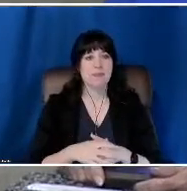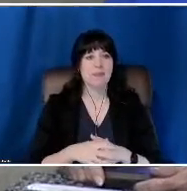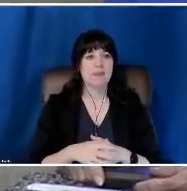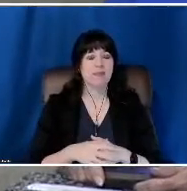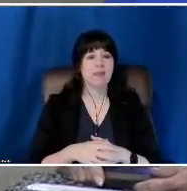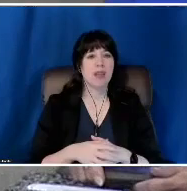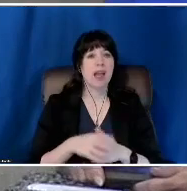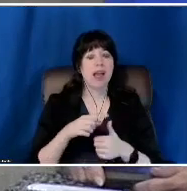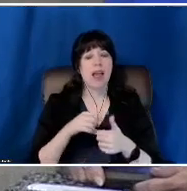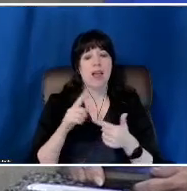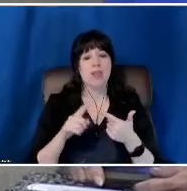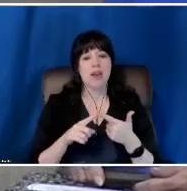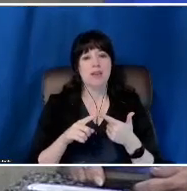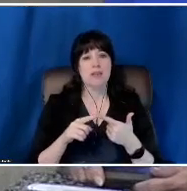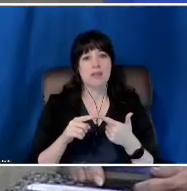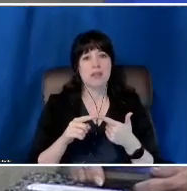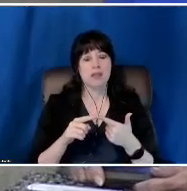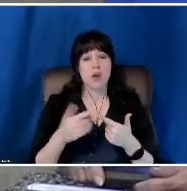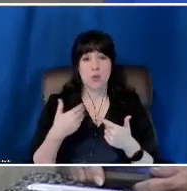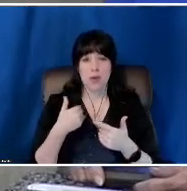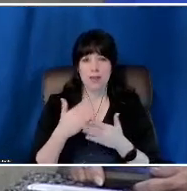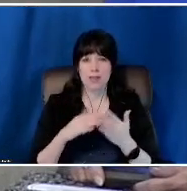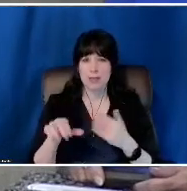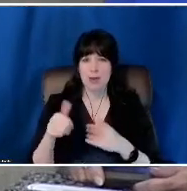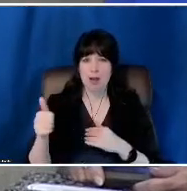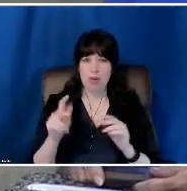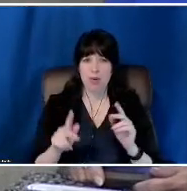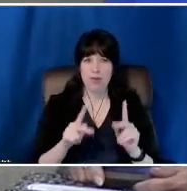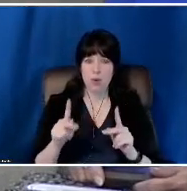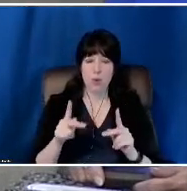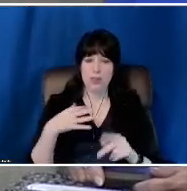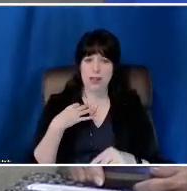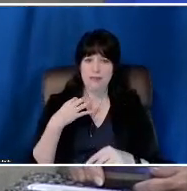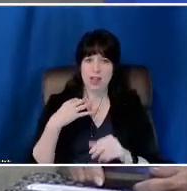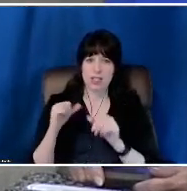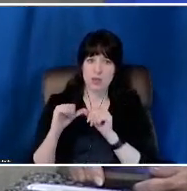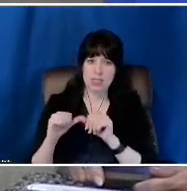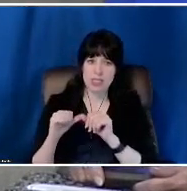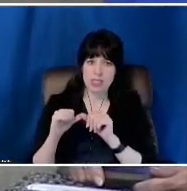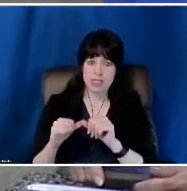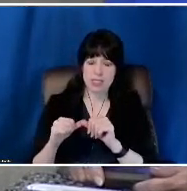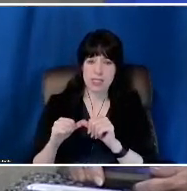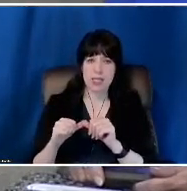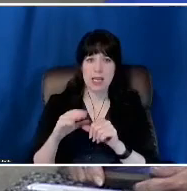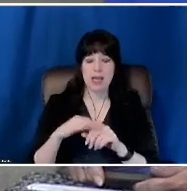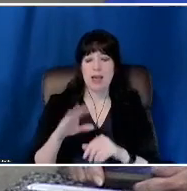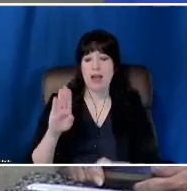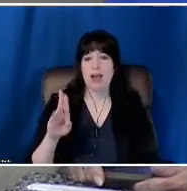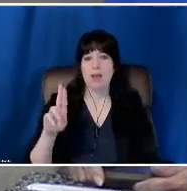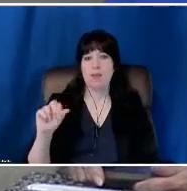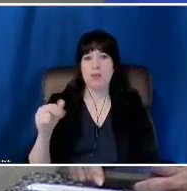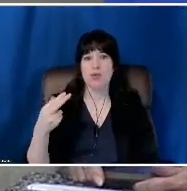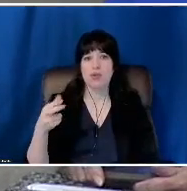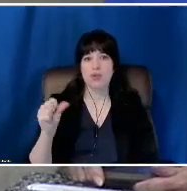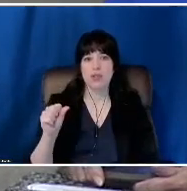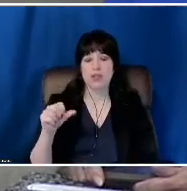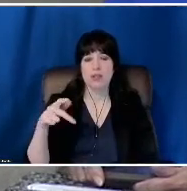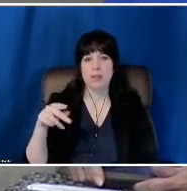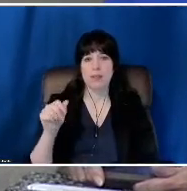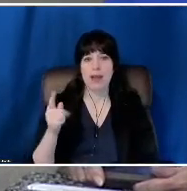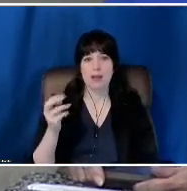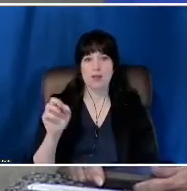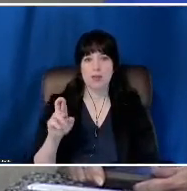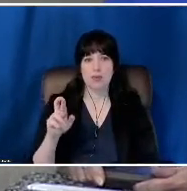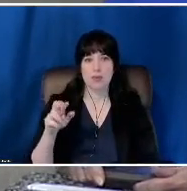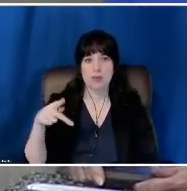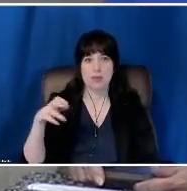And then we have some other folks that volunteer consistently at Bush's Pasture Park, helping with